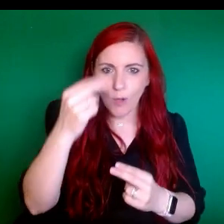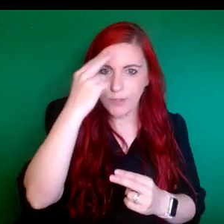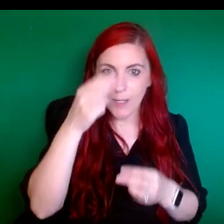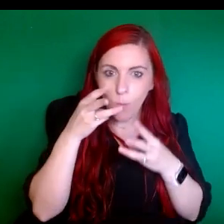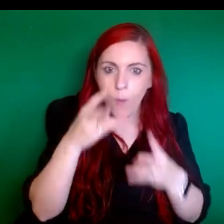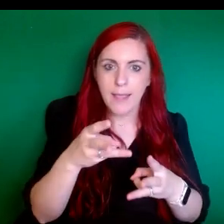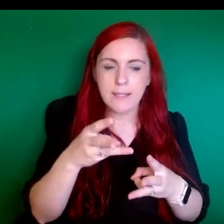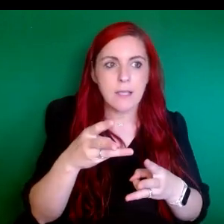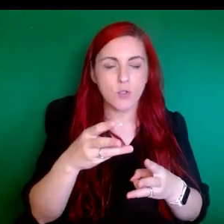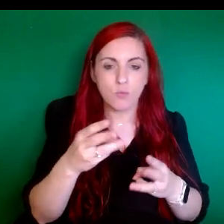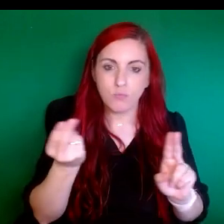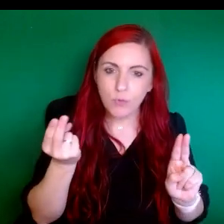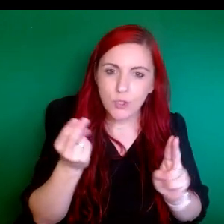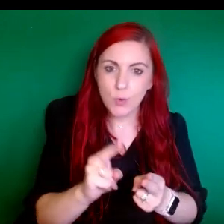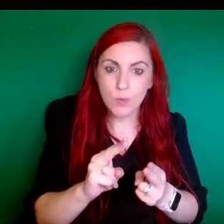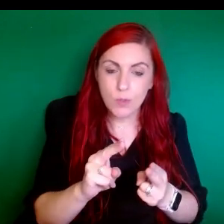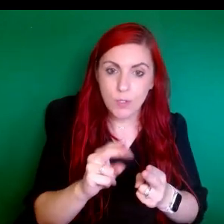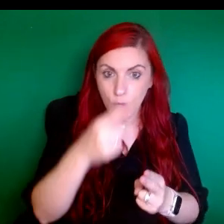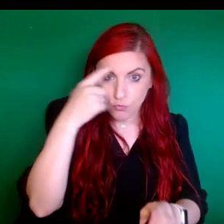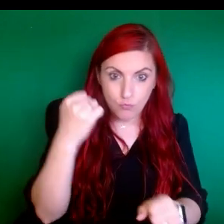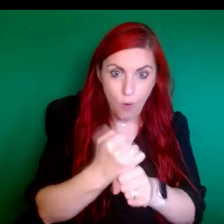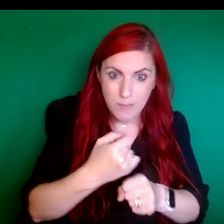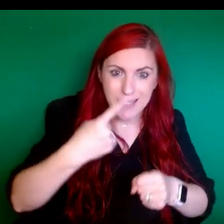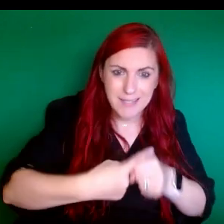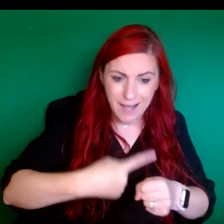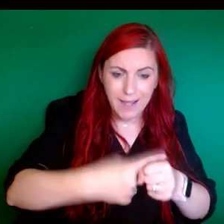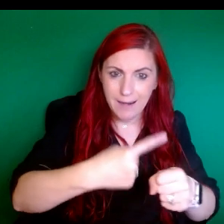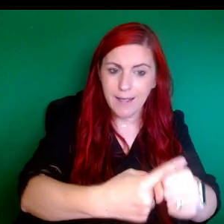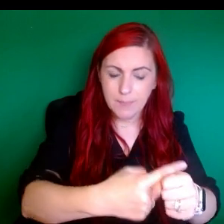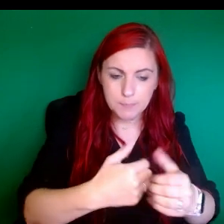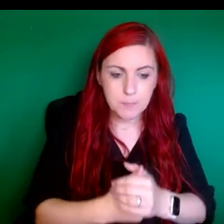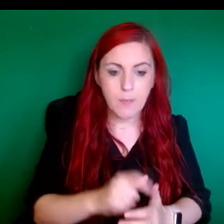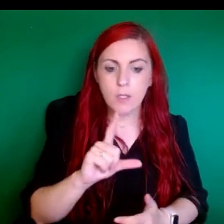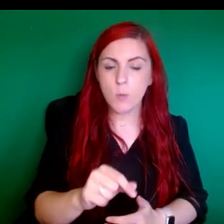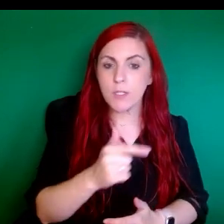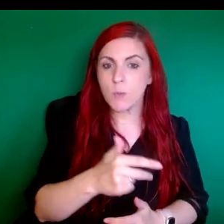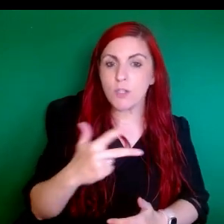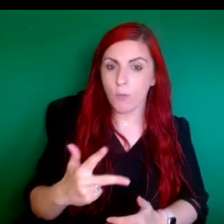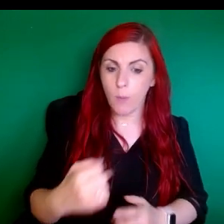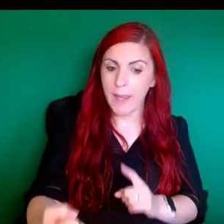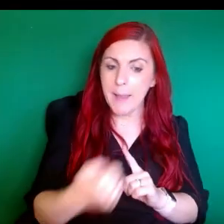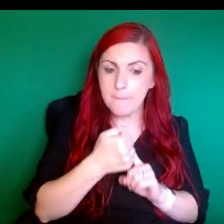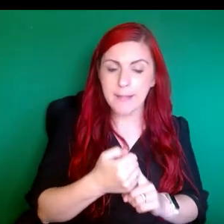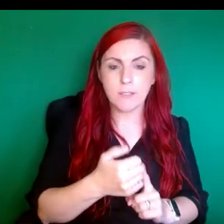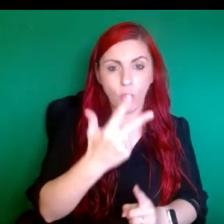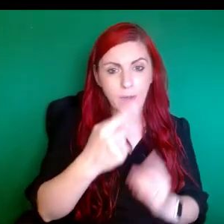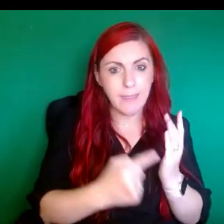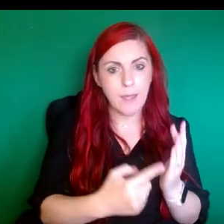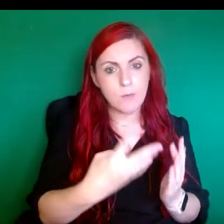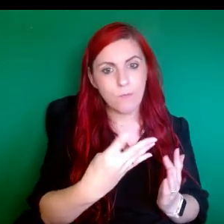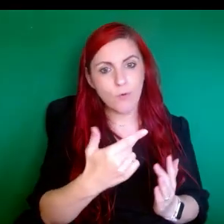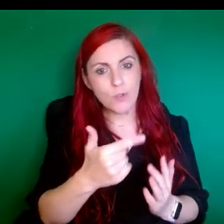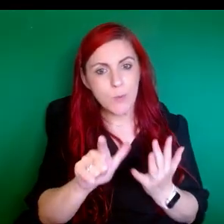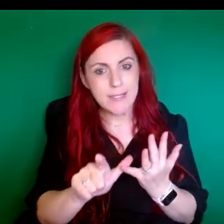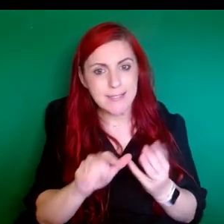In 2023, COPE Galway made a difference for 3,427 people in our community. This is an